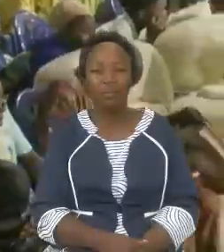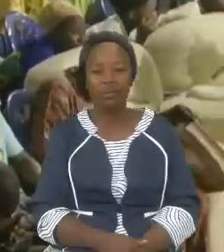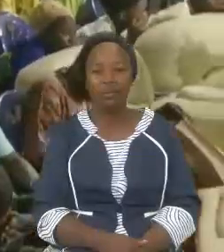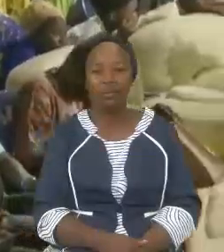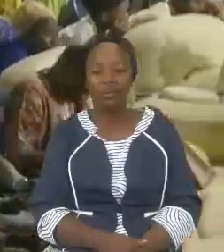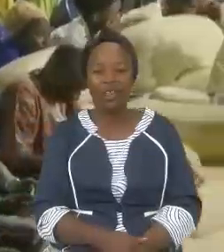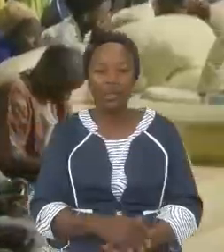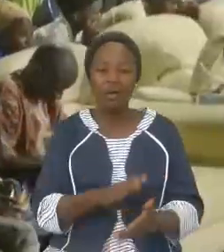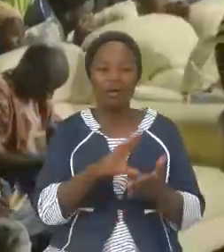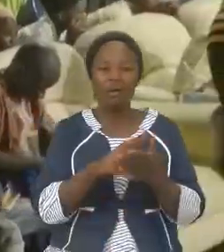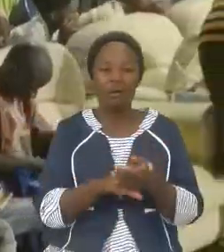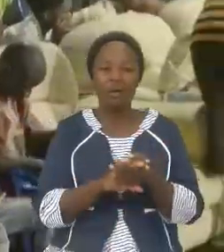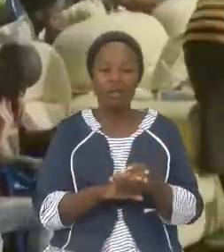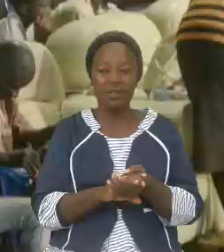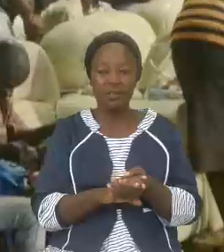Congratulations.